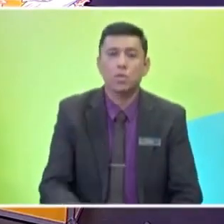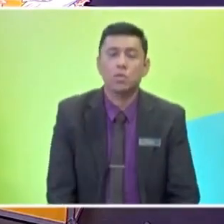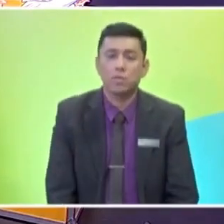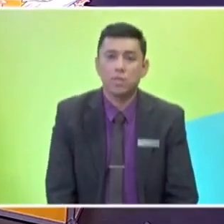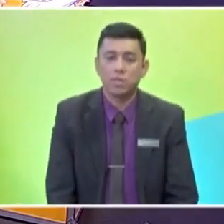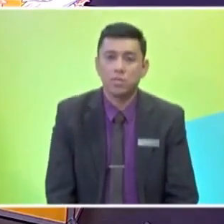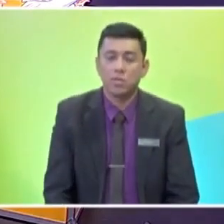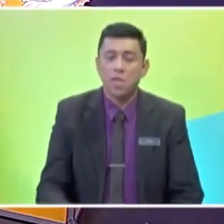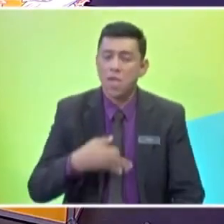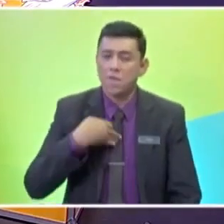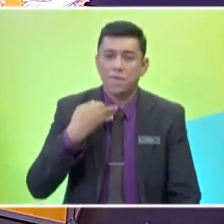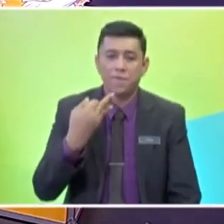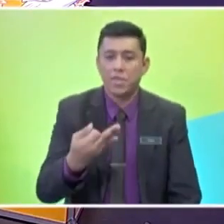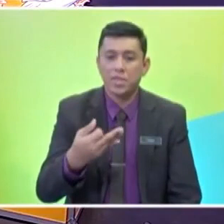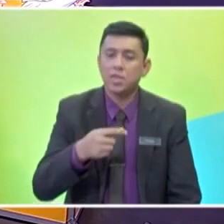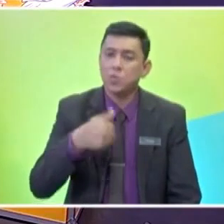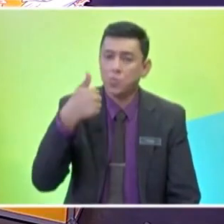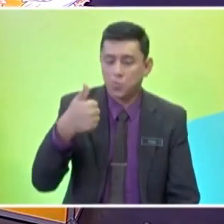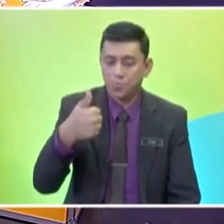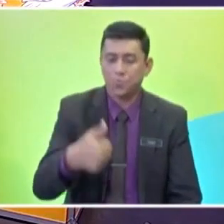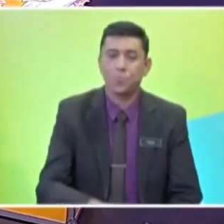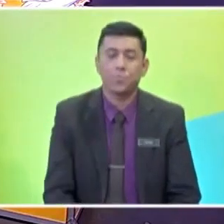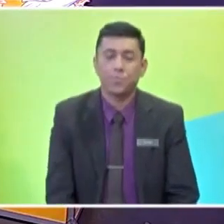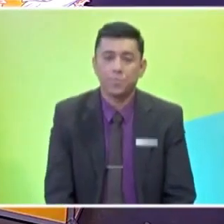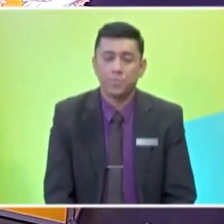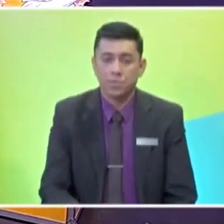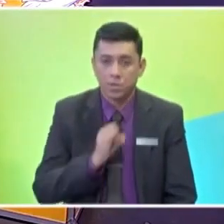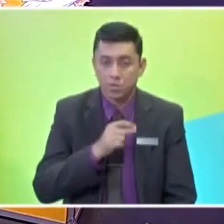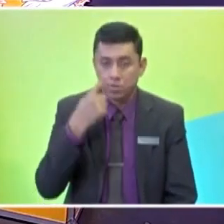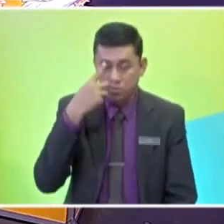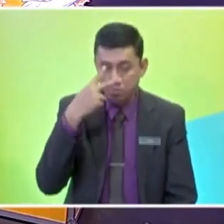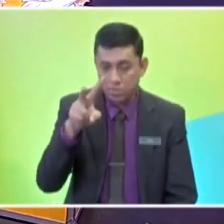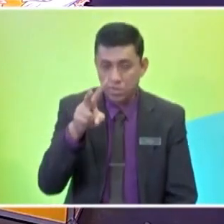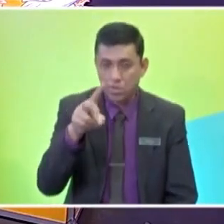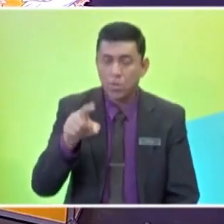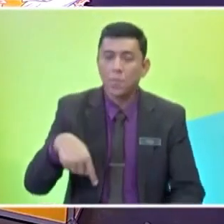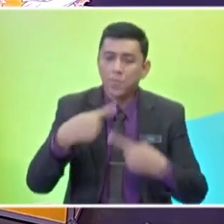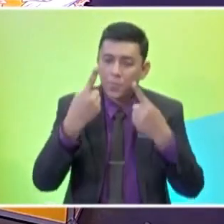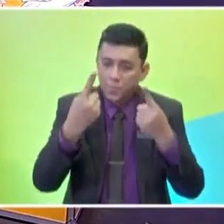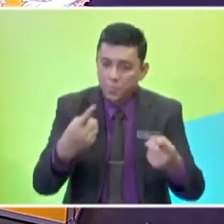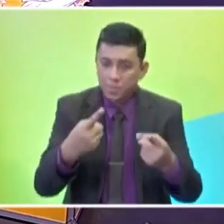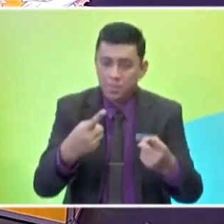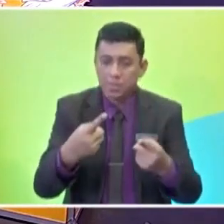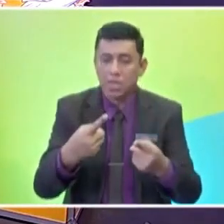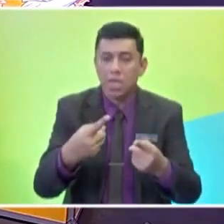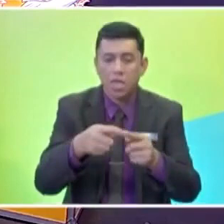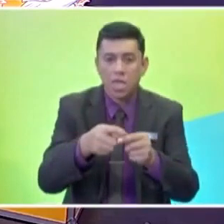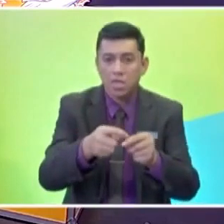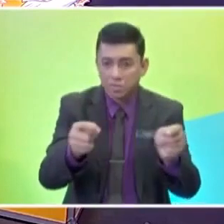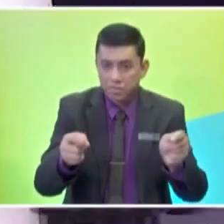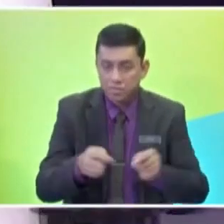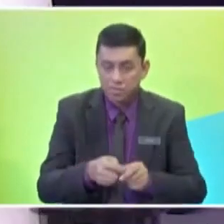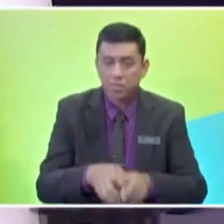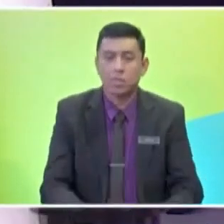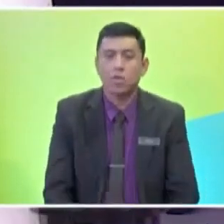I'm feeling great. Okay. I see you are going somewhere, Baba. Where are you going? Yep. I'm